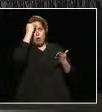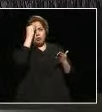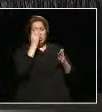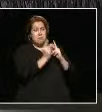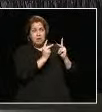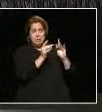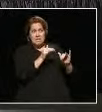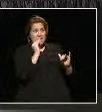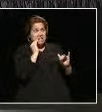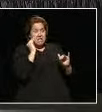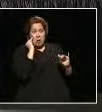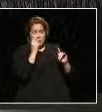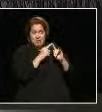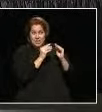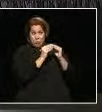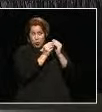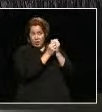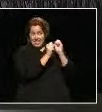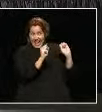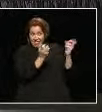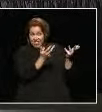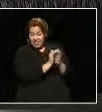people home until it's a more safe moment?